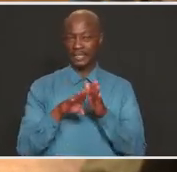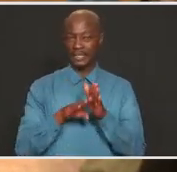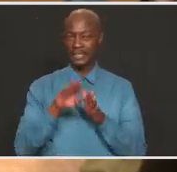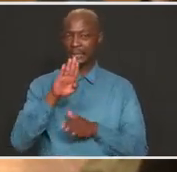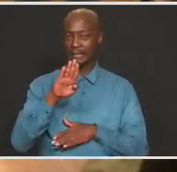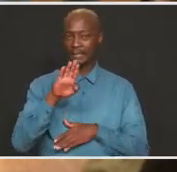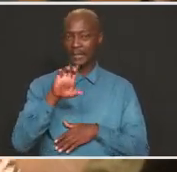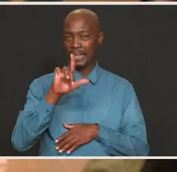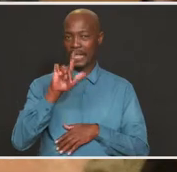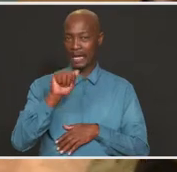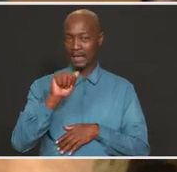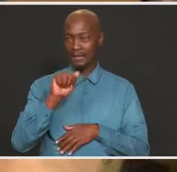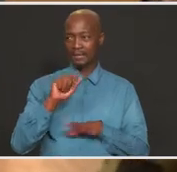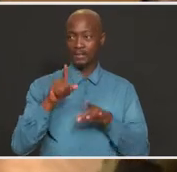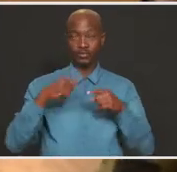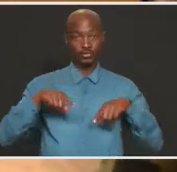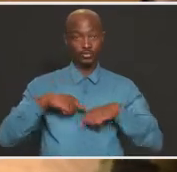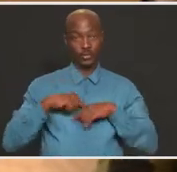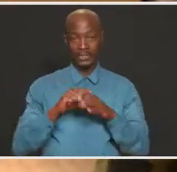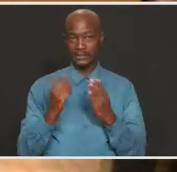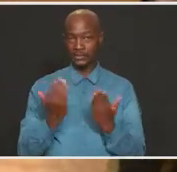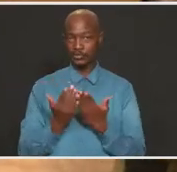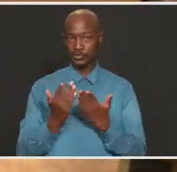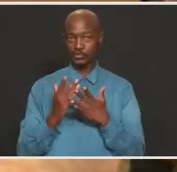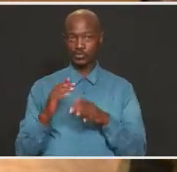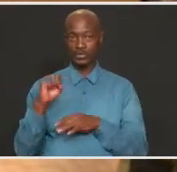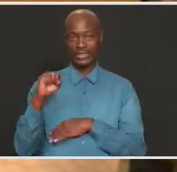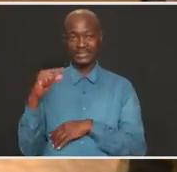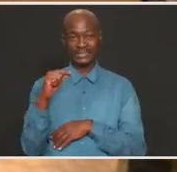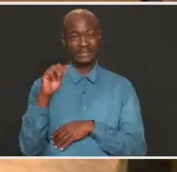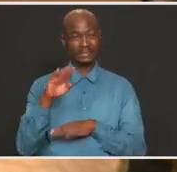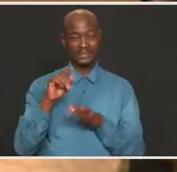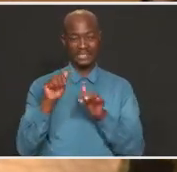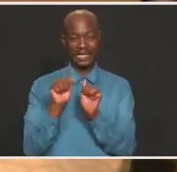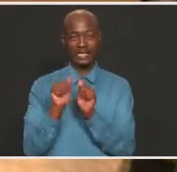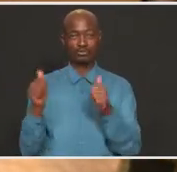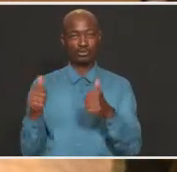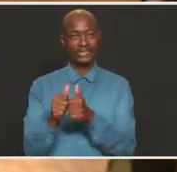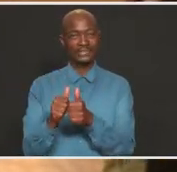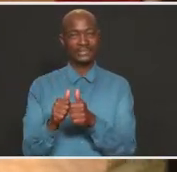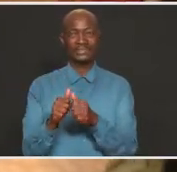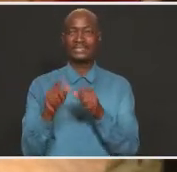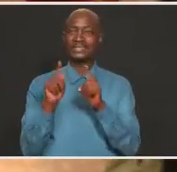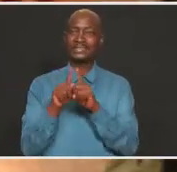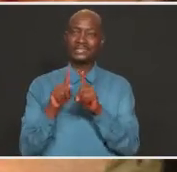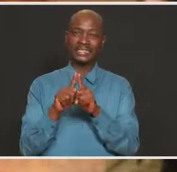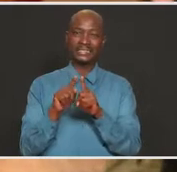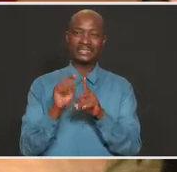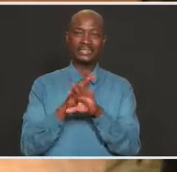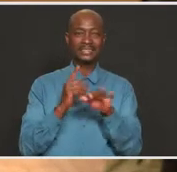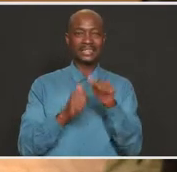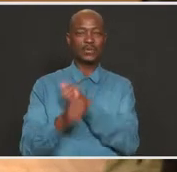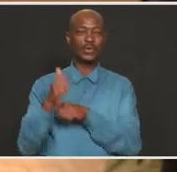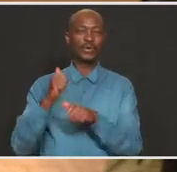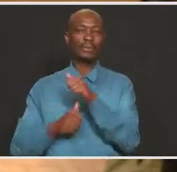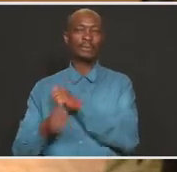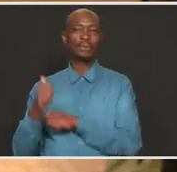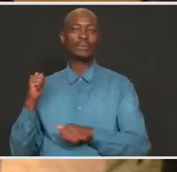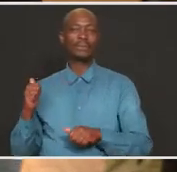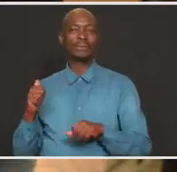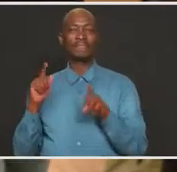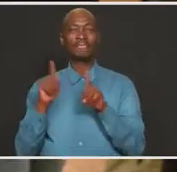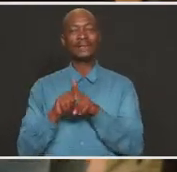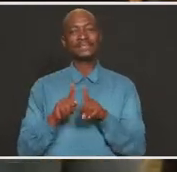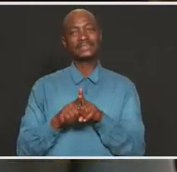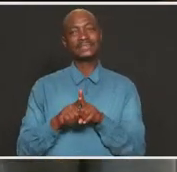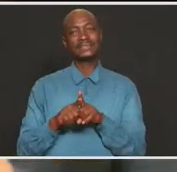to us as school governing bodies associations is the same like we say we are going back it's the same